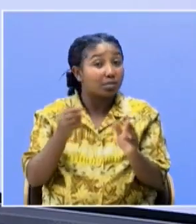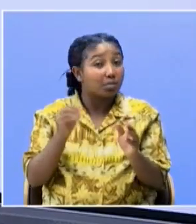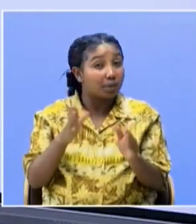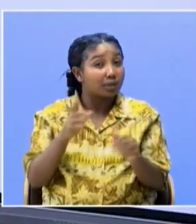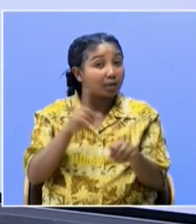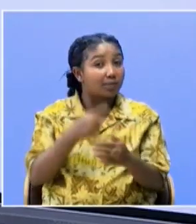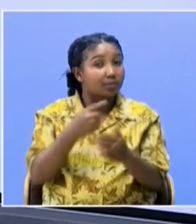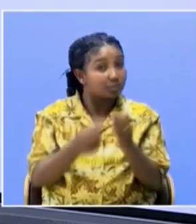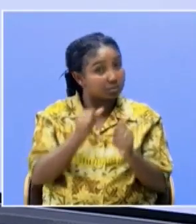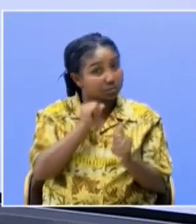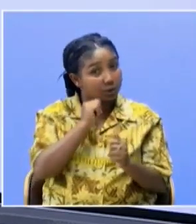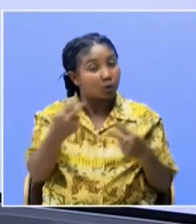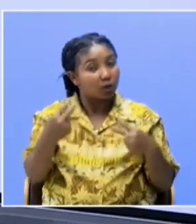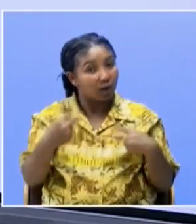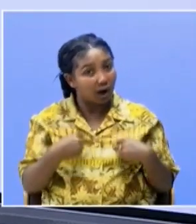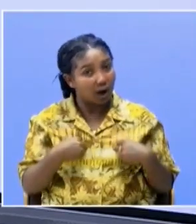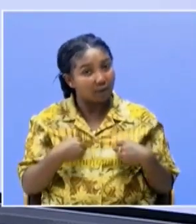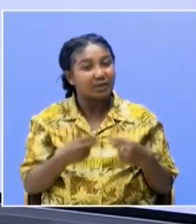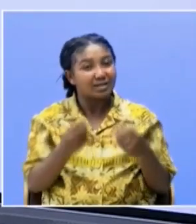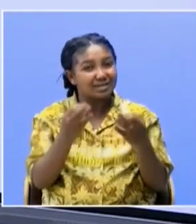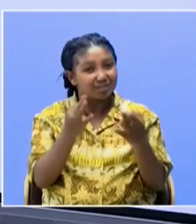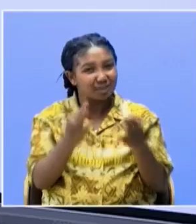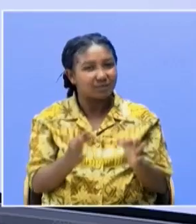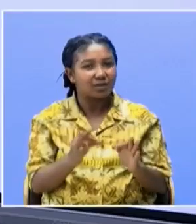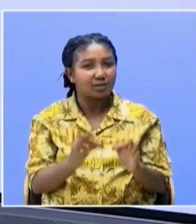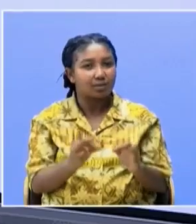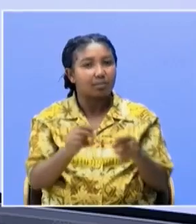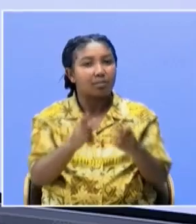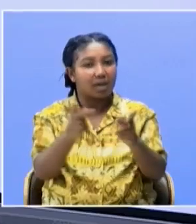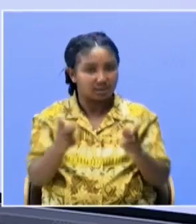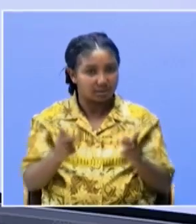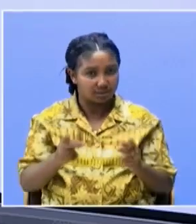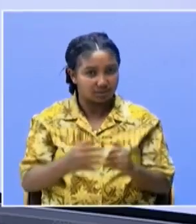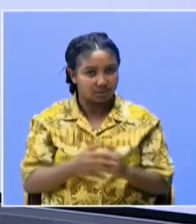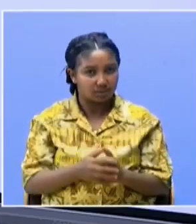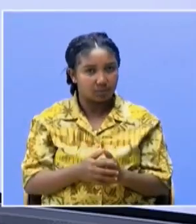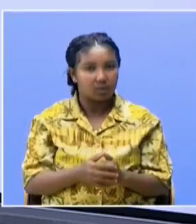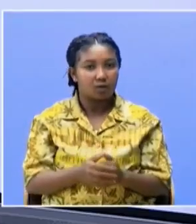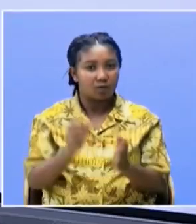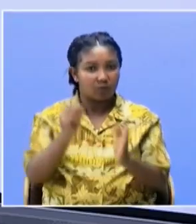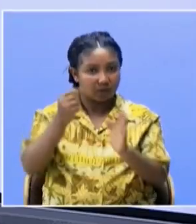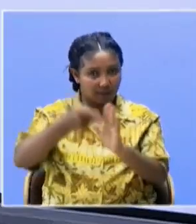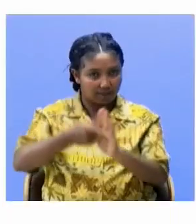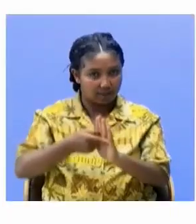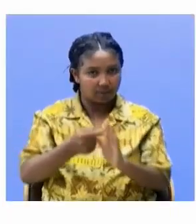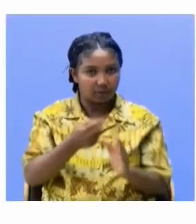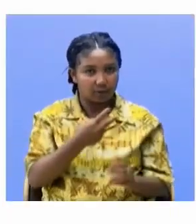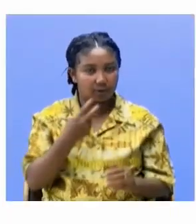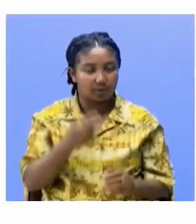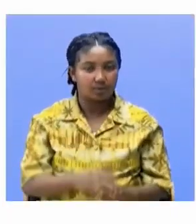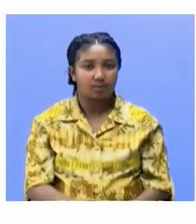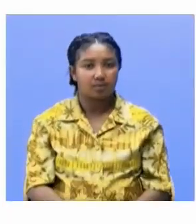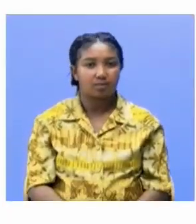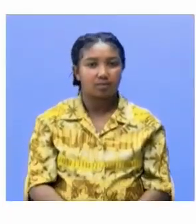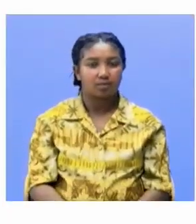time, we can also have specific place. Yes? For example, look,